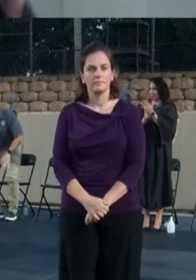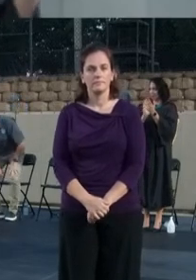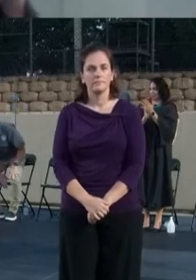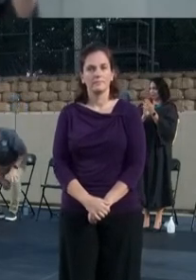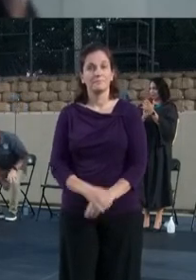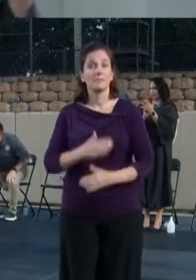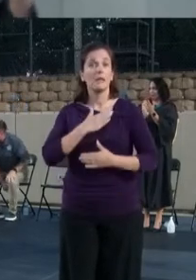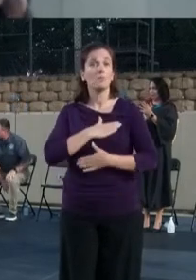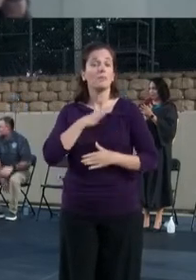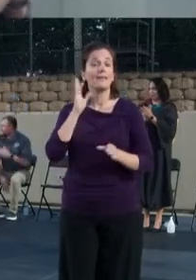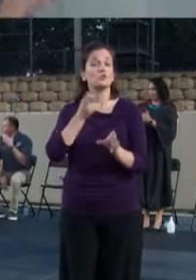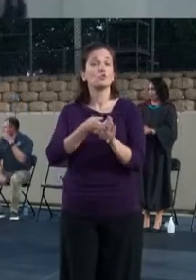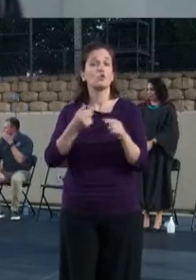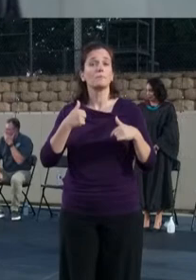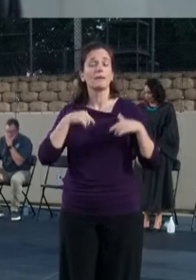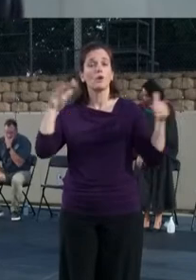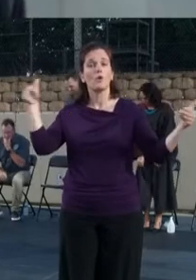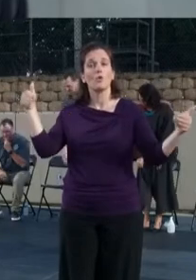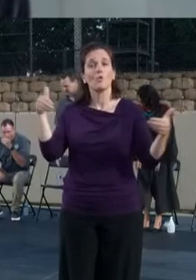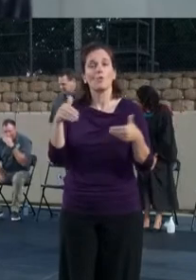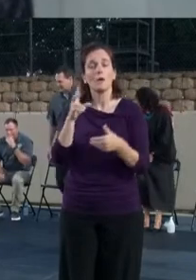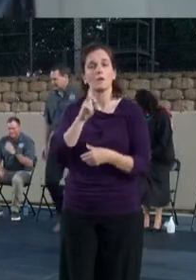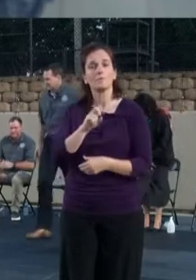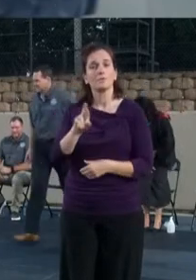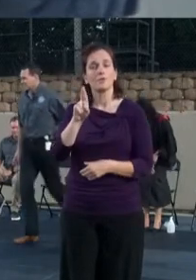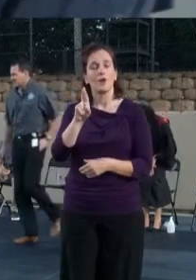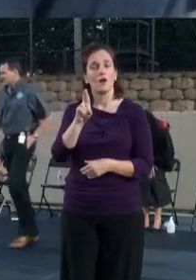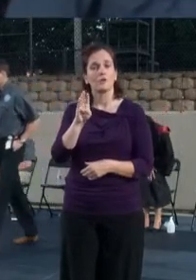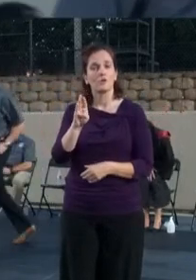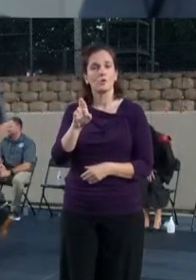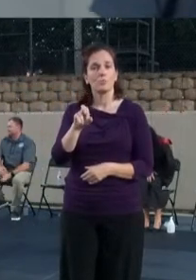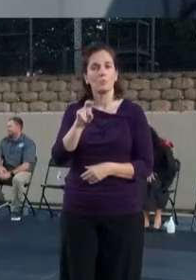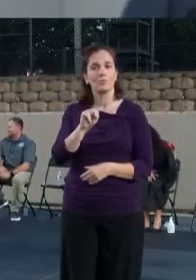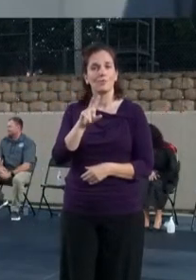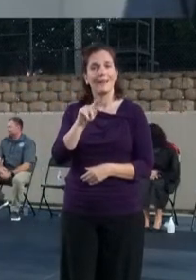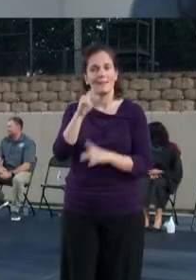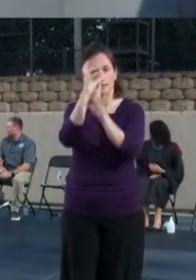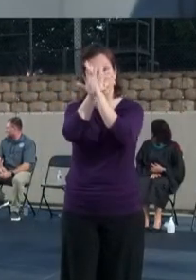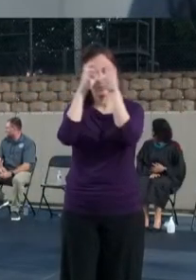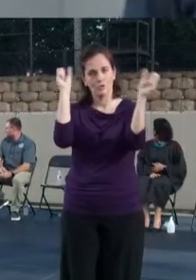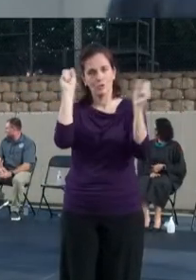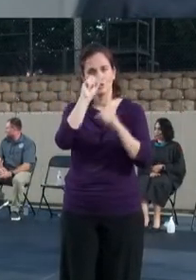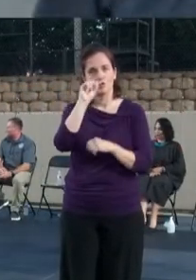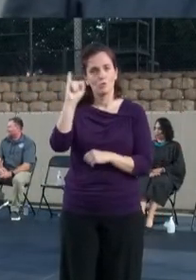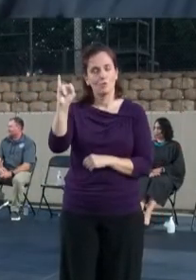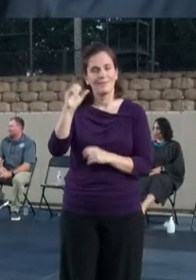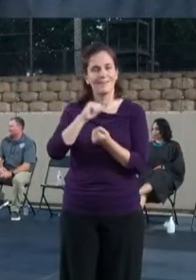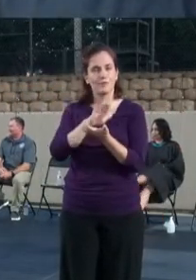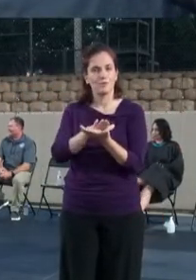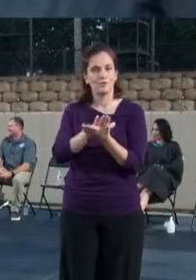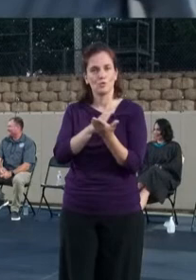Please join me in welcoming Dr. Fred Brent, Superintendent of Schools, to the podium.